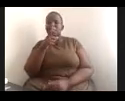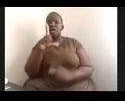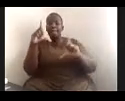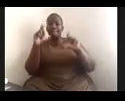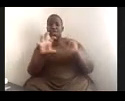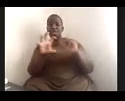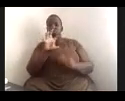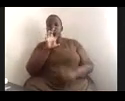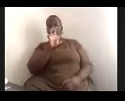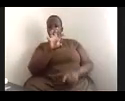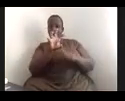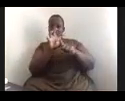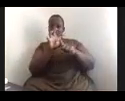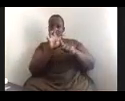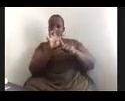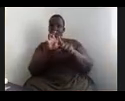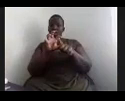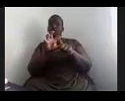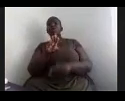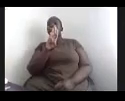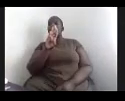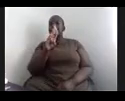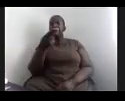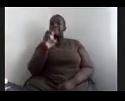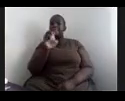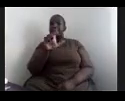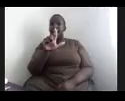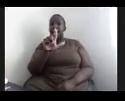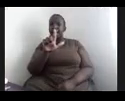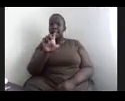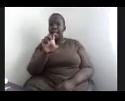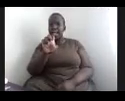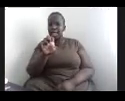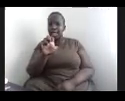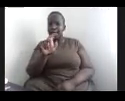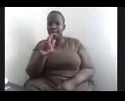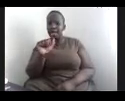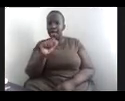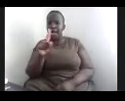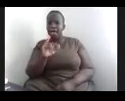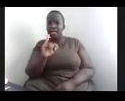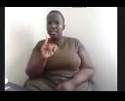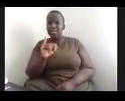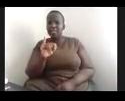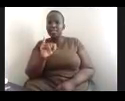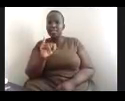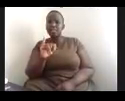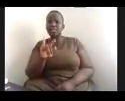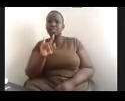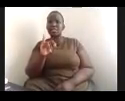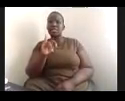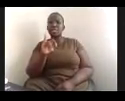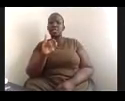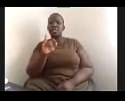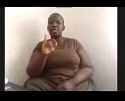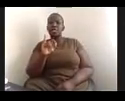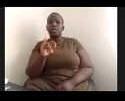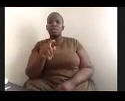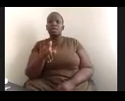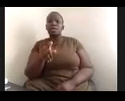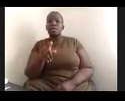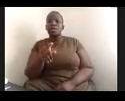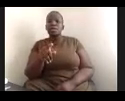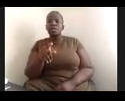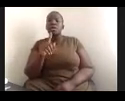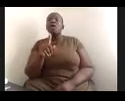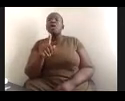screen of Bella Kazi way back in 2005, and she was telling members of Parliament to make sure